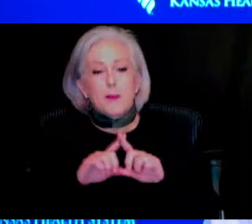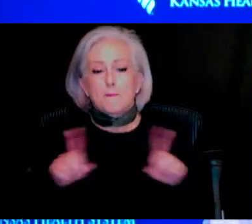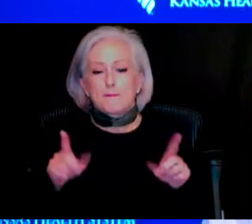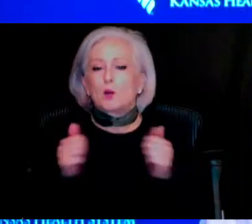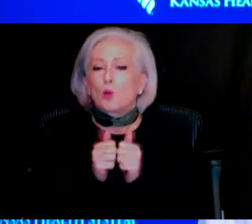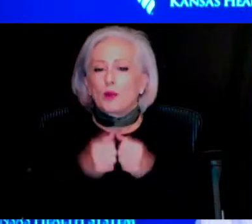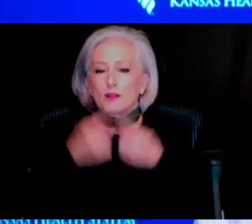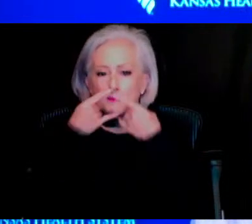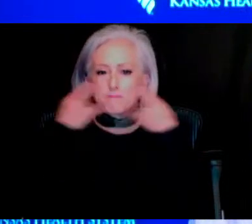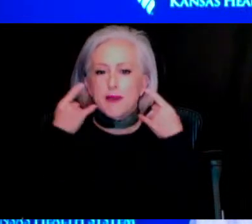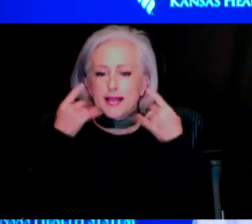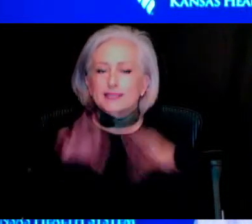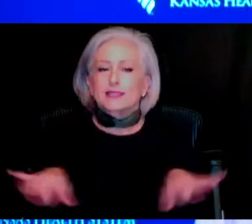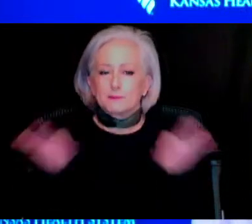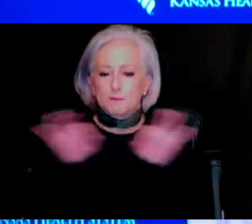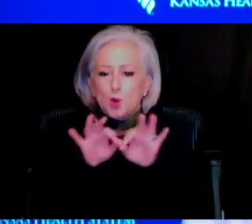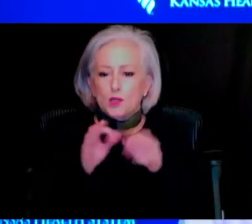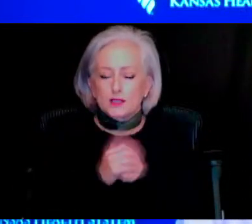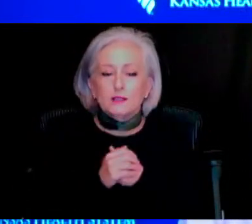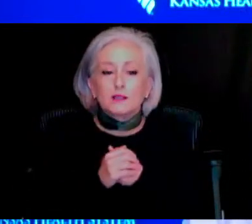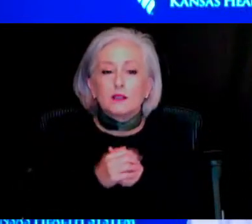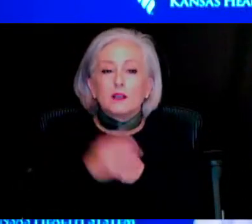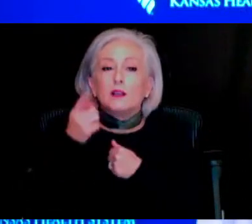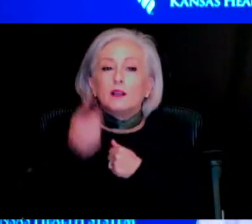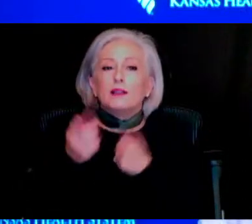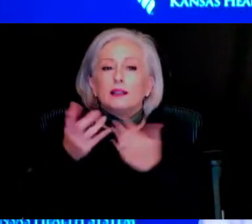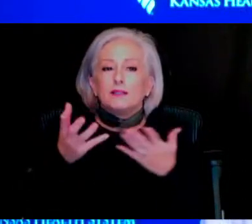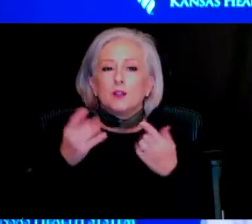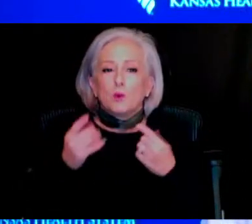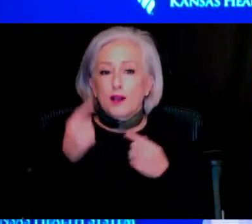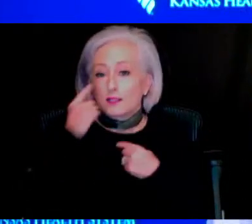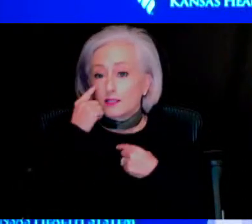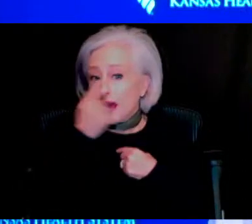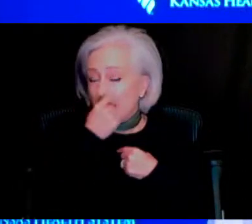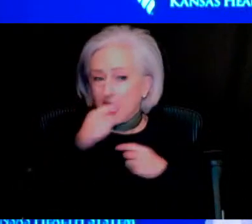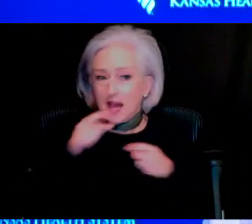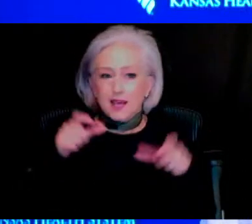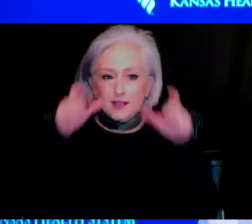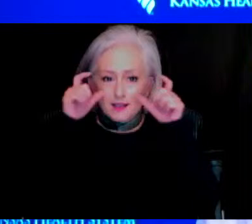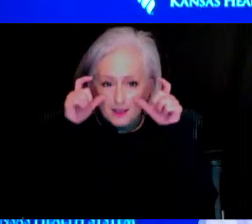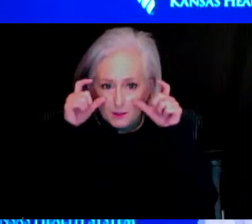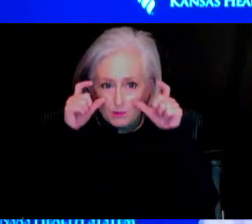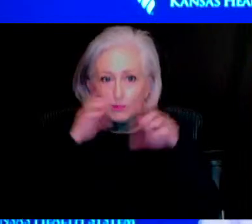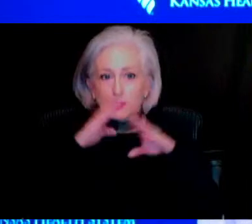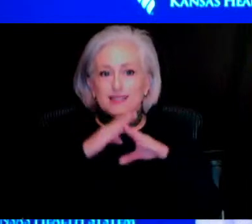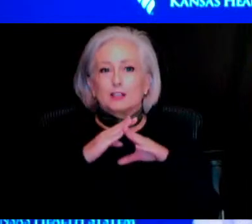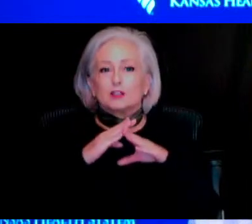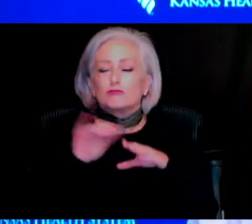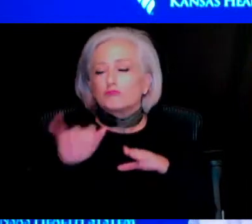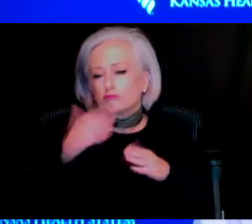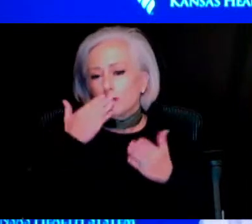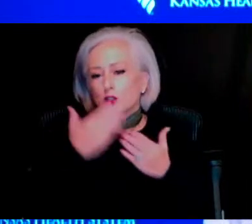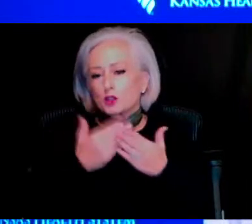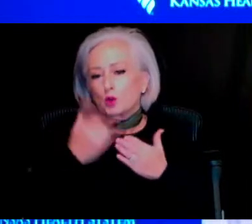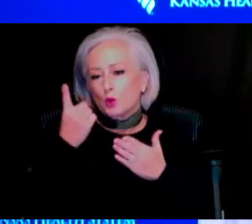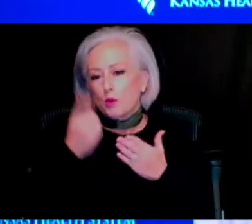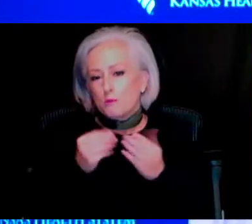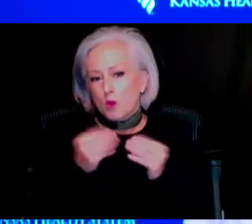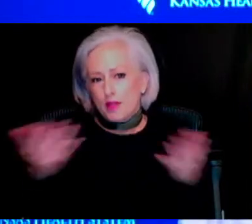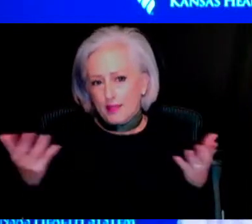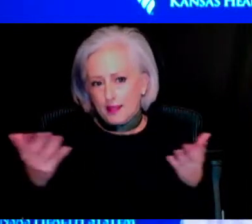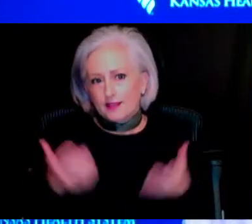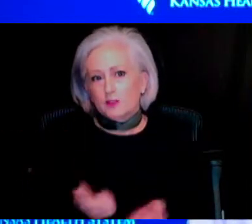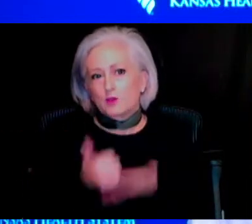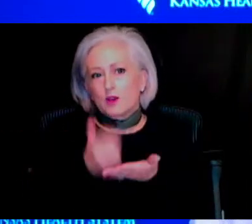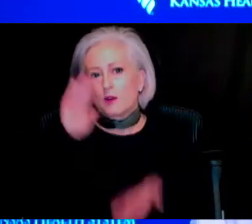vitally important. And if you want to wear some eye protection as well, that will also be one more measure to help reduce your risk of